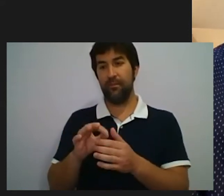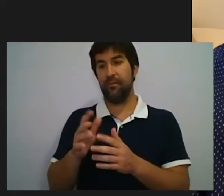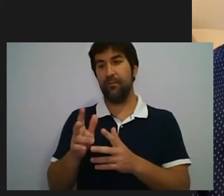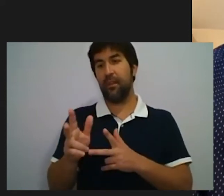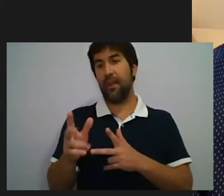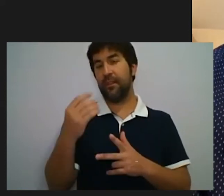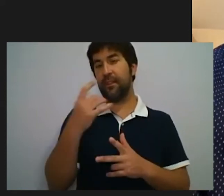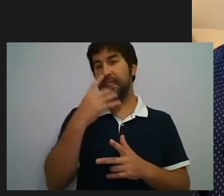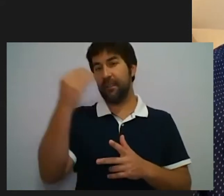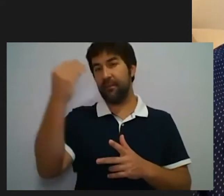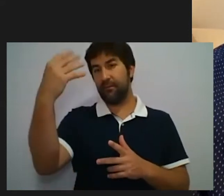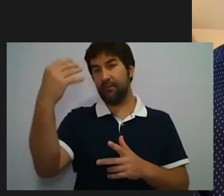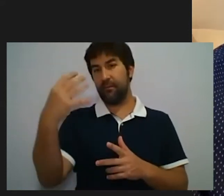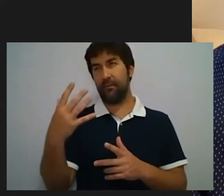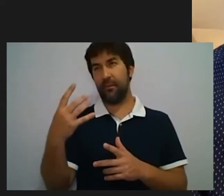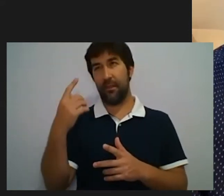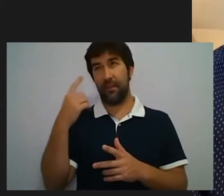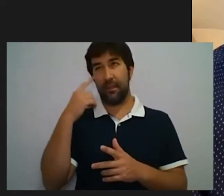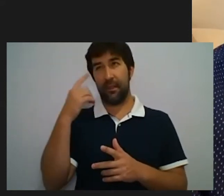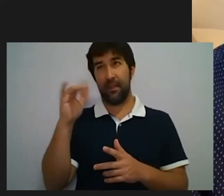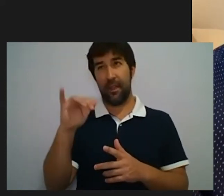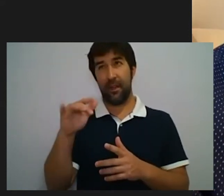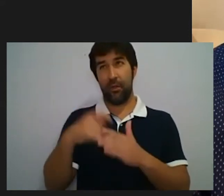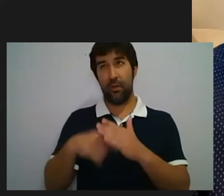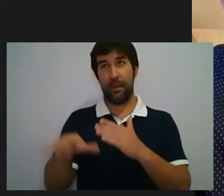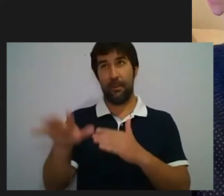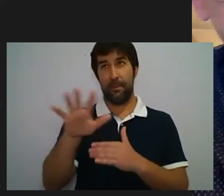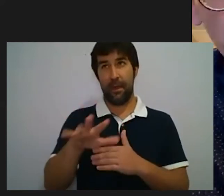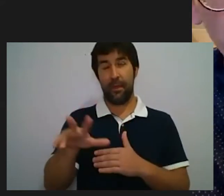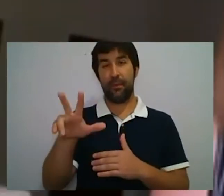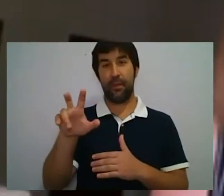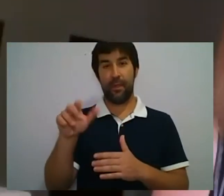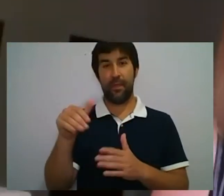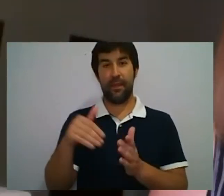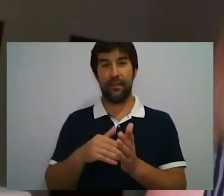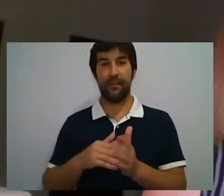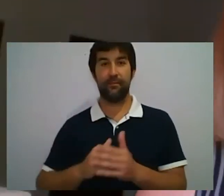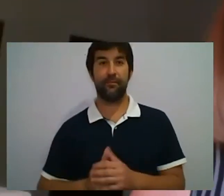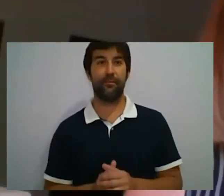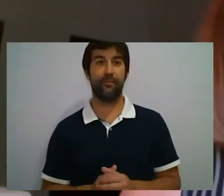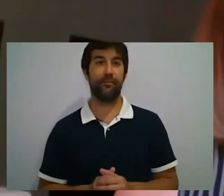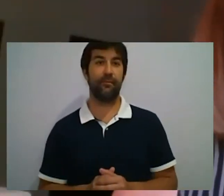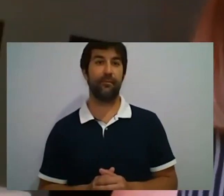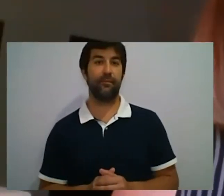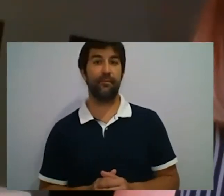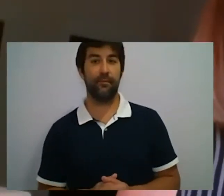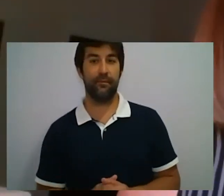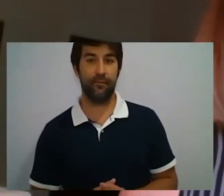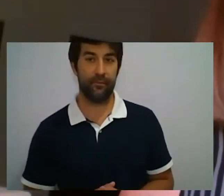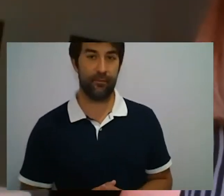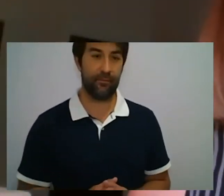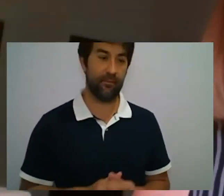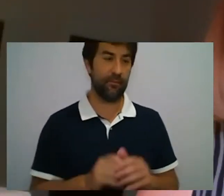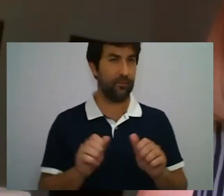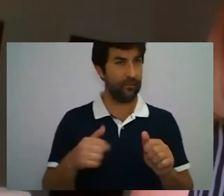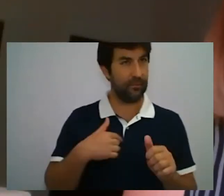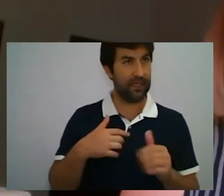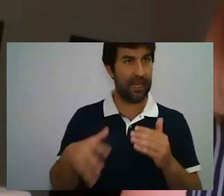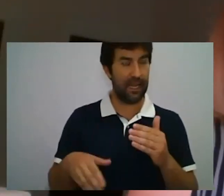all part of that same, as well as the pavement markings for restoration after street resurfacing or